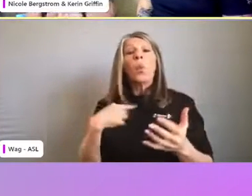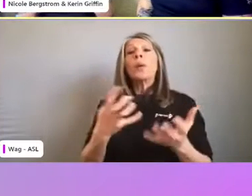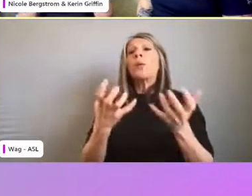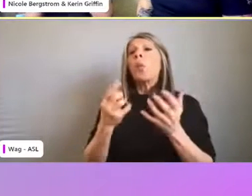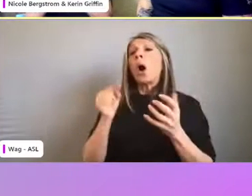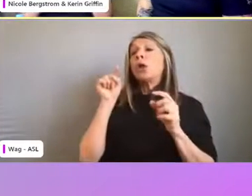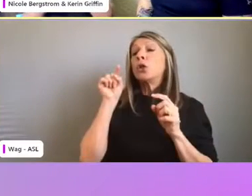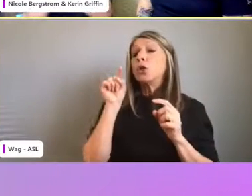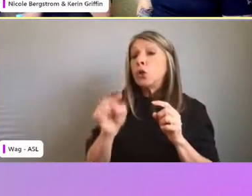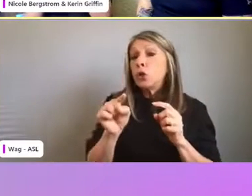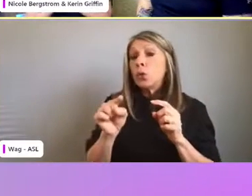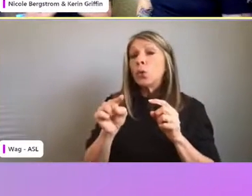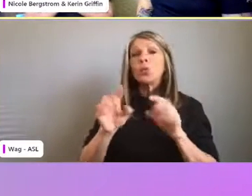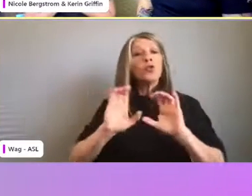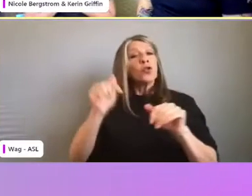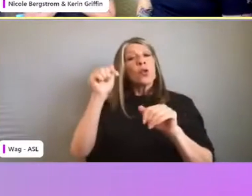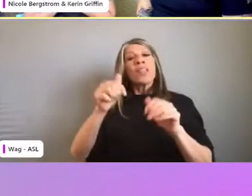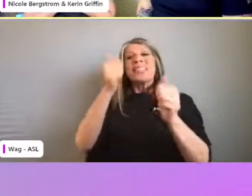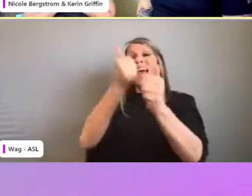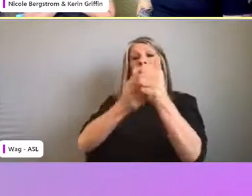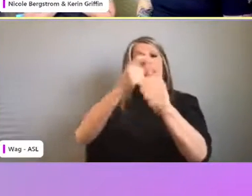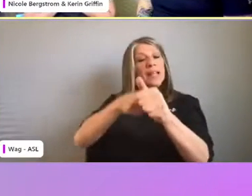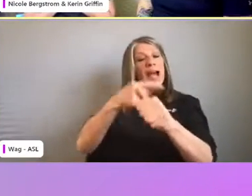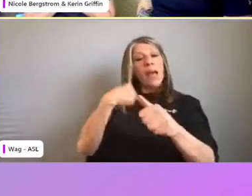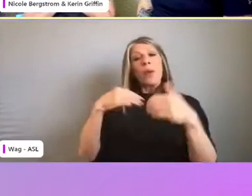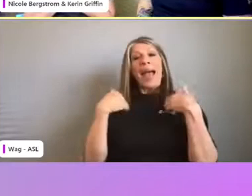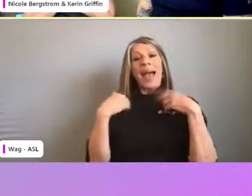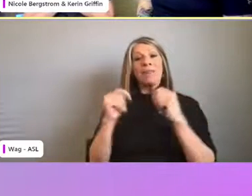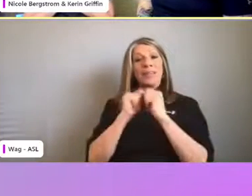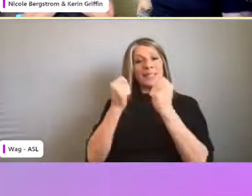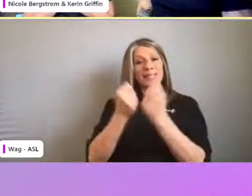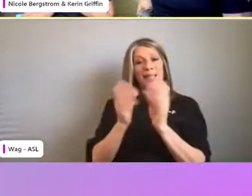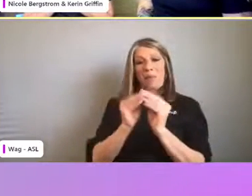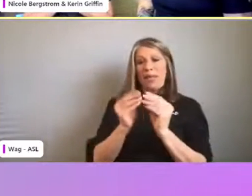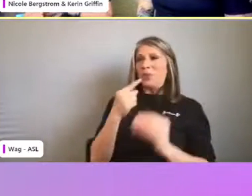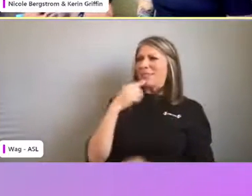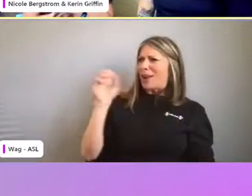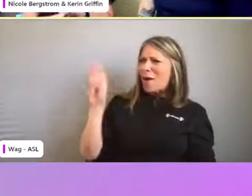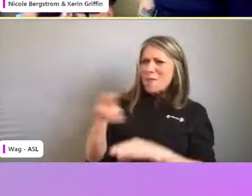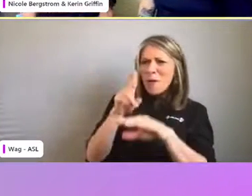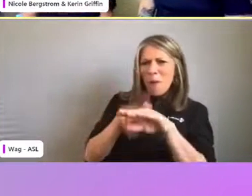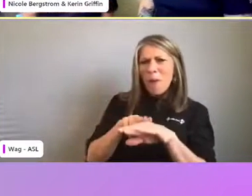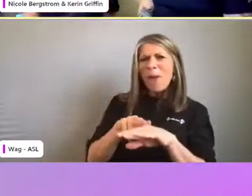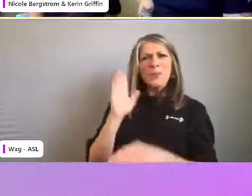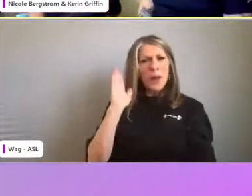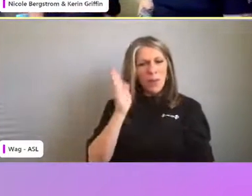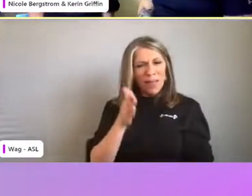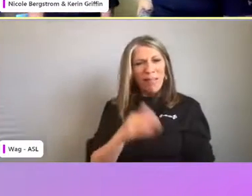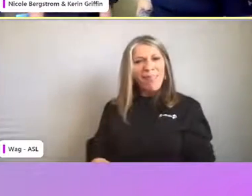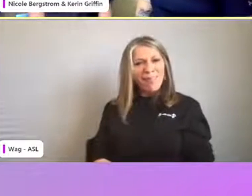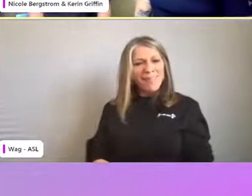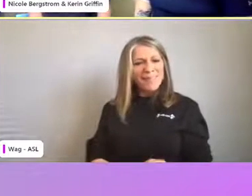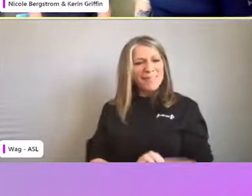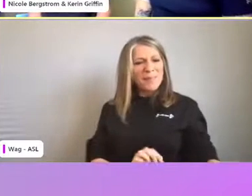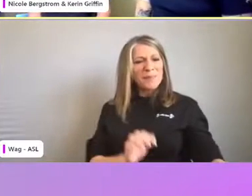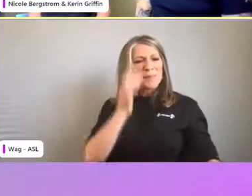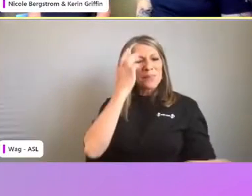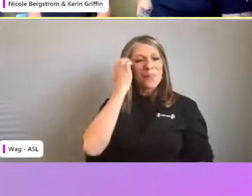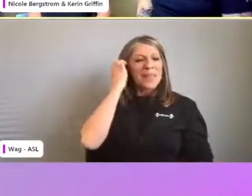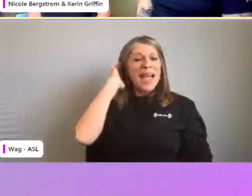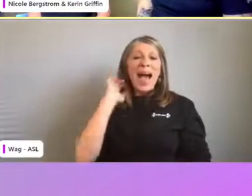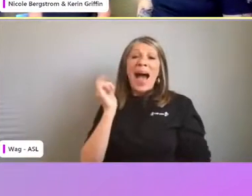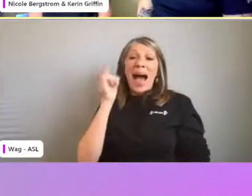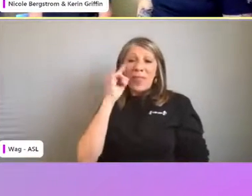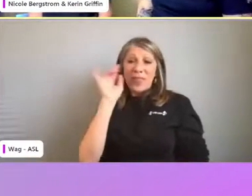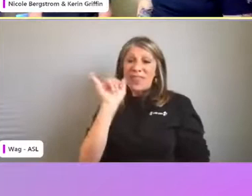run this every time we have a team meeting. Yes. And we were like, of course we will. without question, right? So I think that